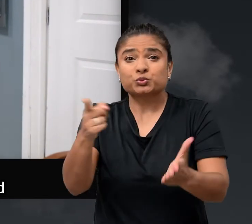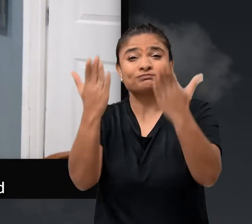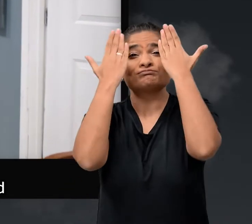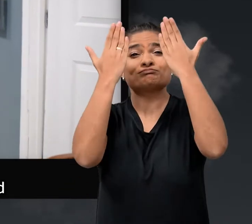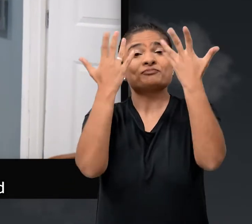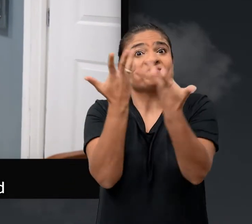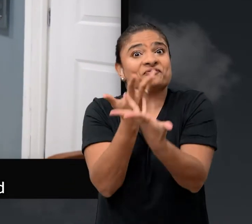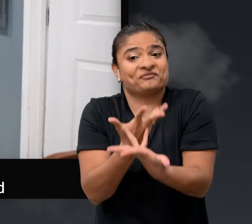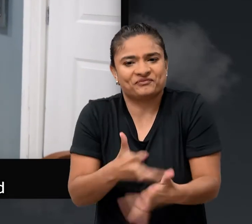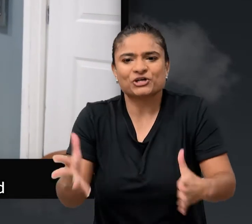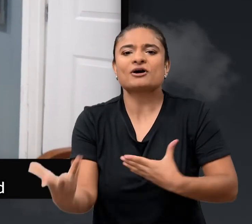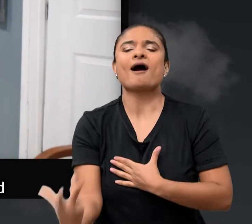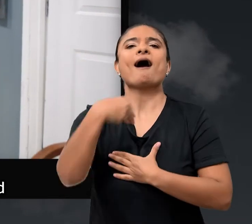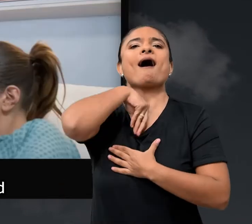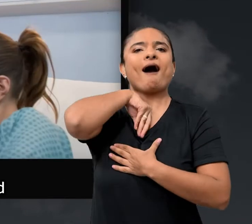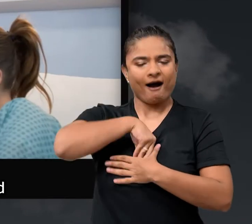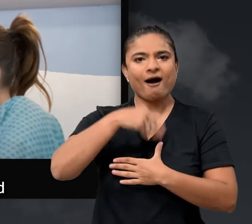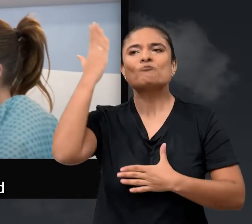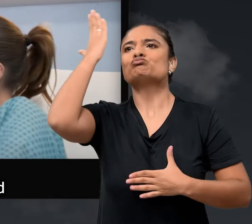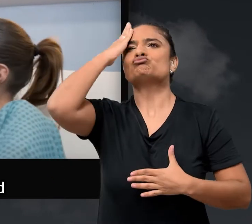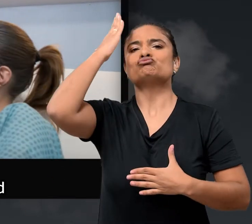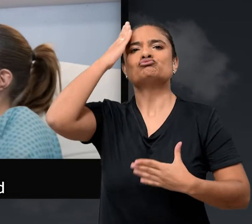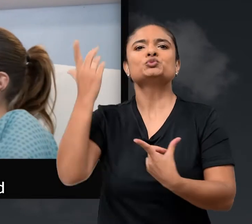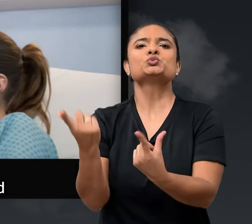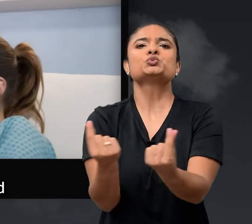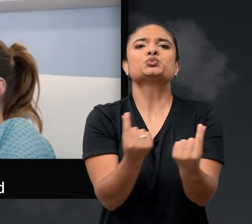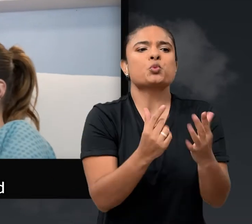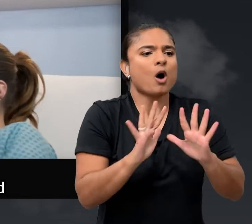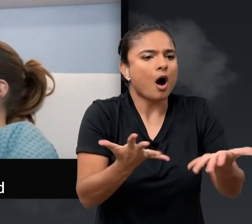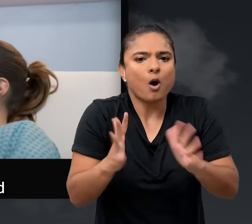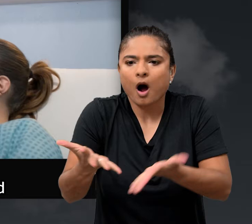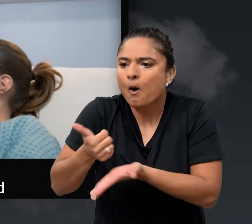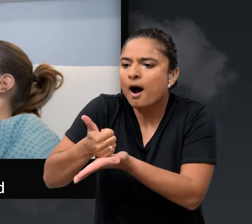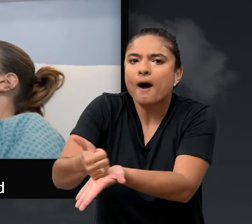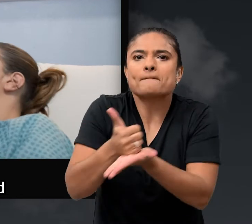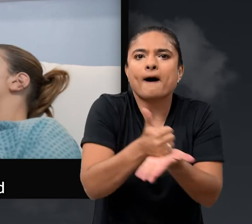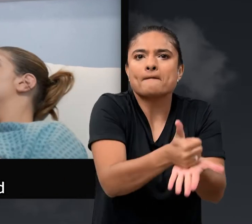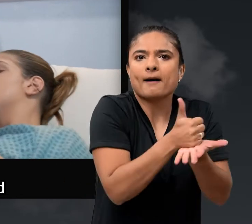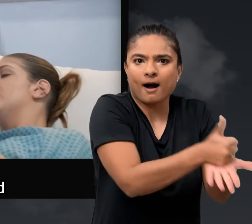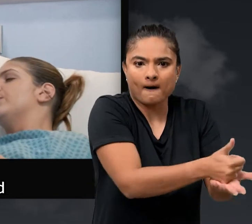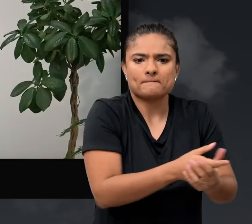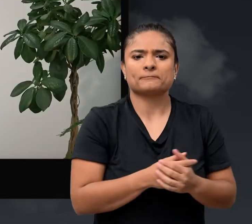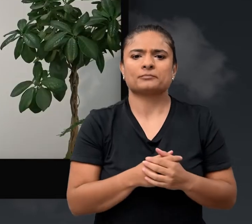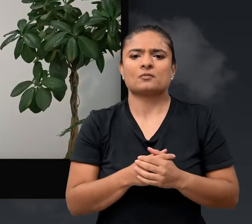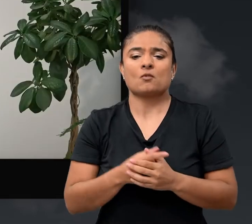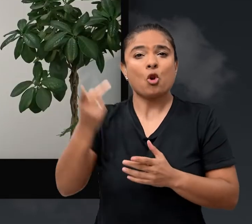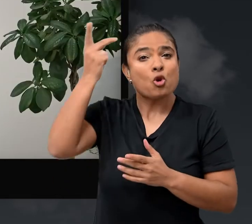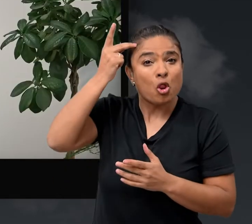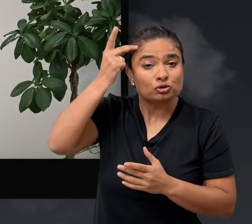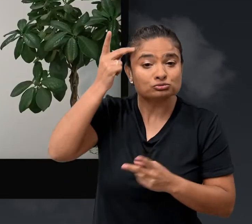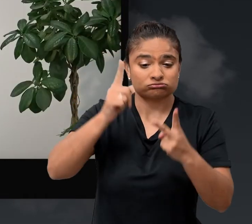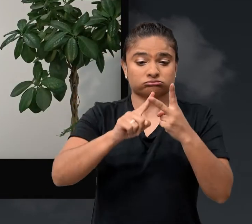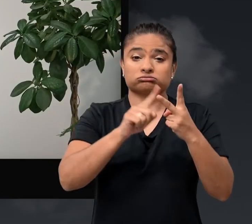so that when medical students graduate, and they're also equipped with